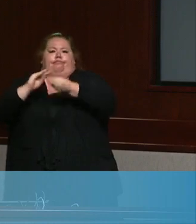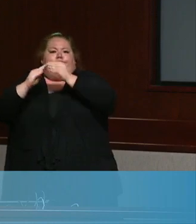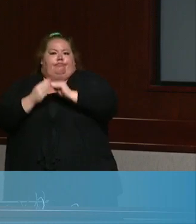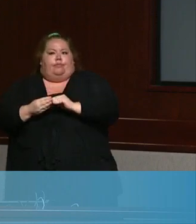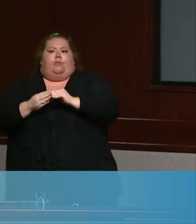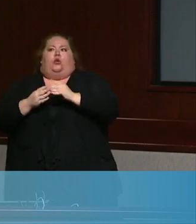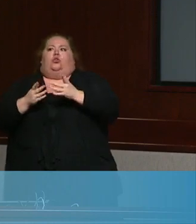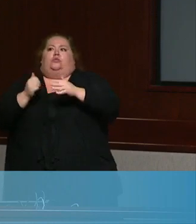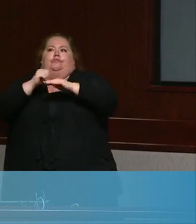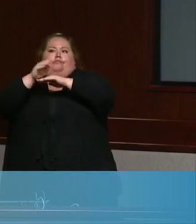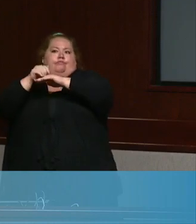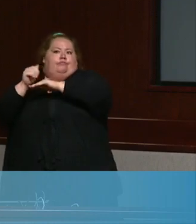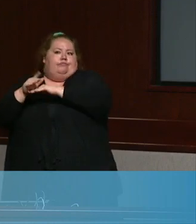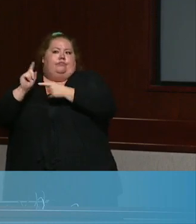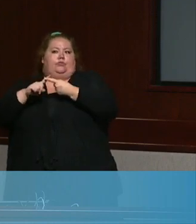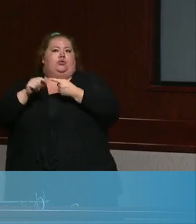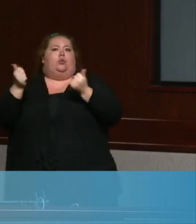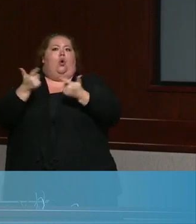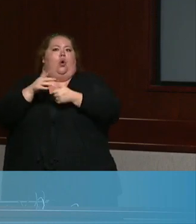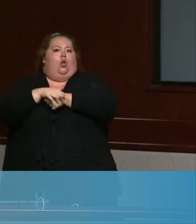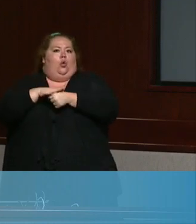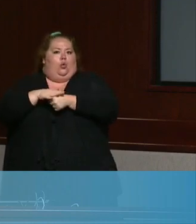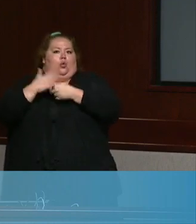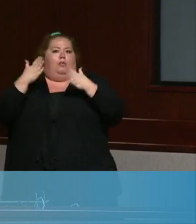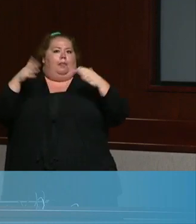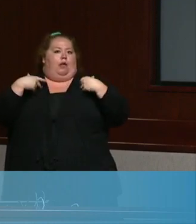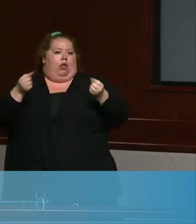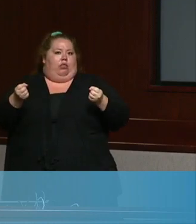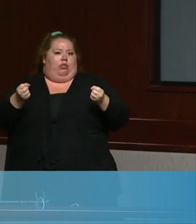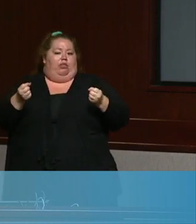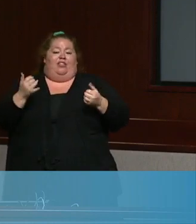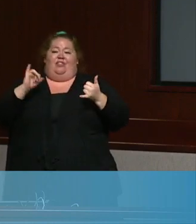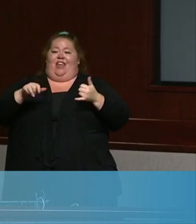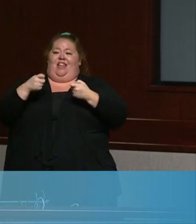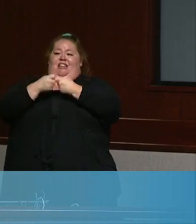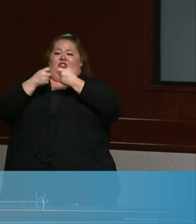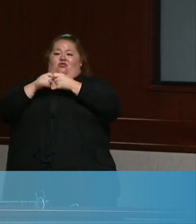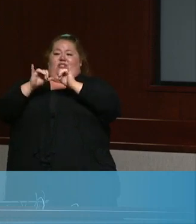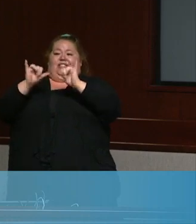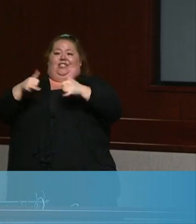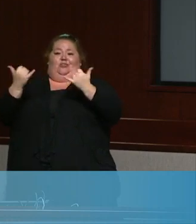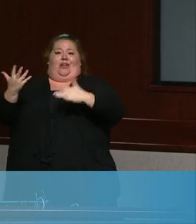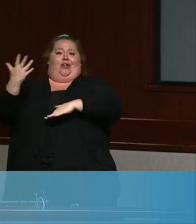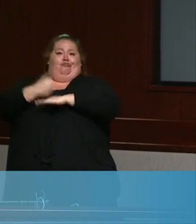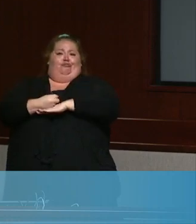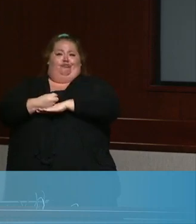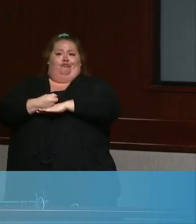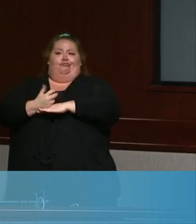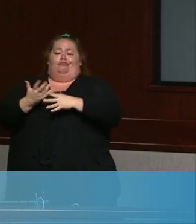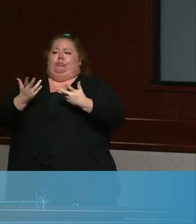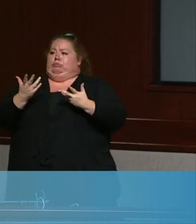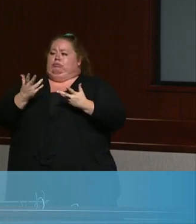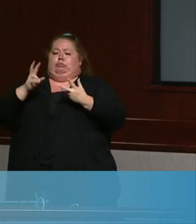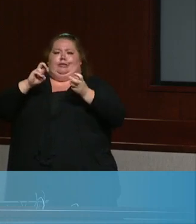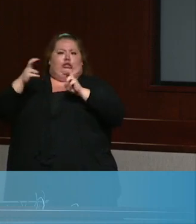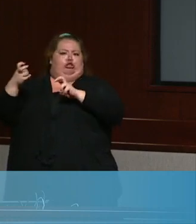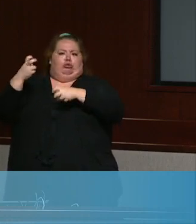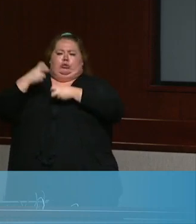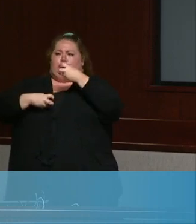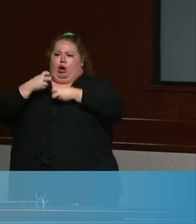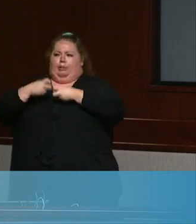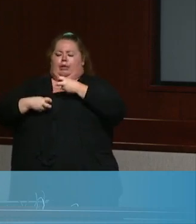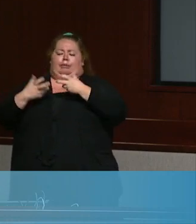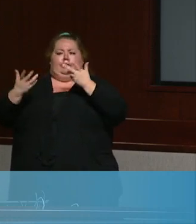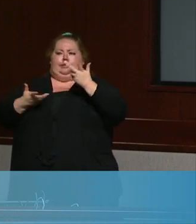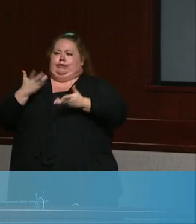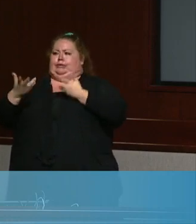residence. That module right now with the electronic lab reporting system is down. It's dealing with some issues that they're working out at the